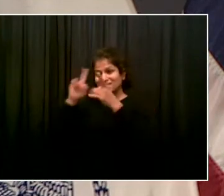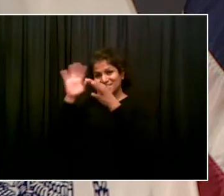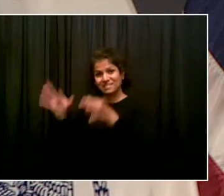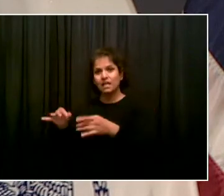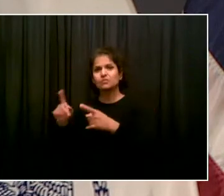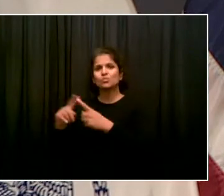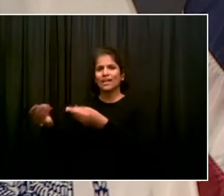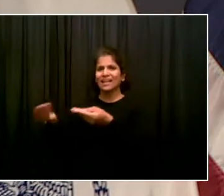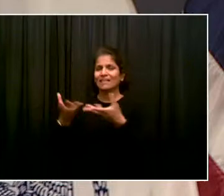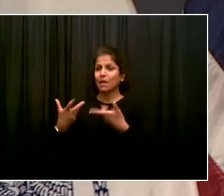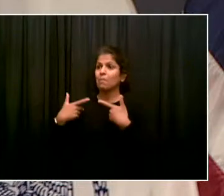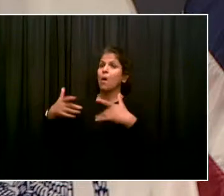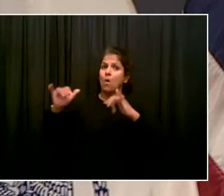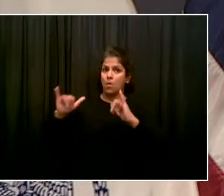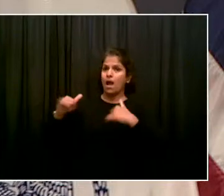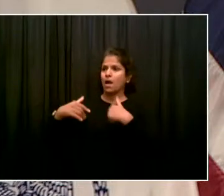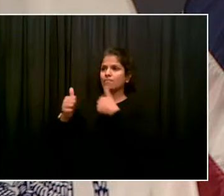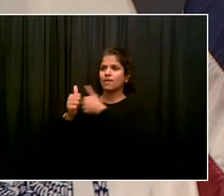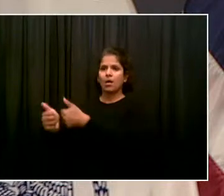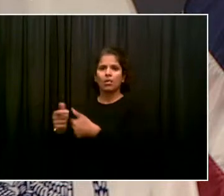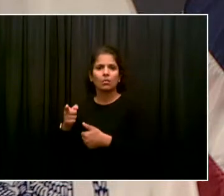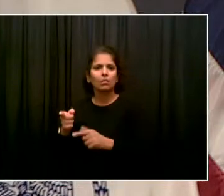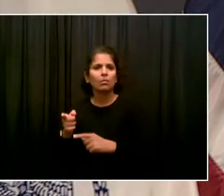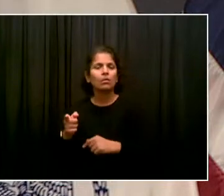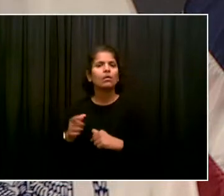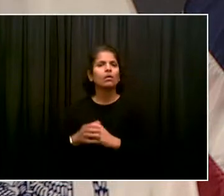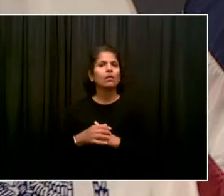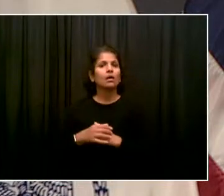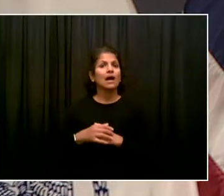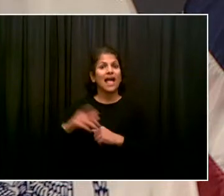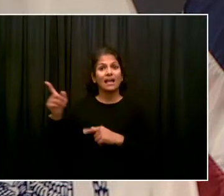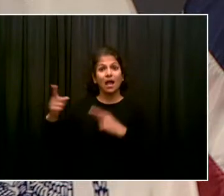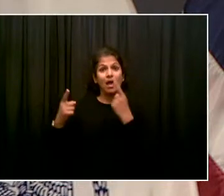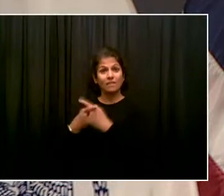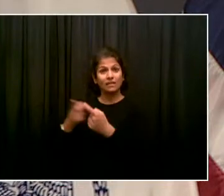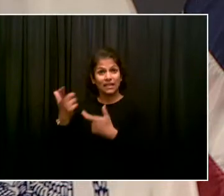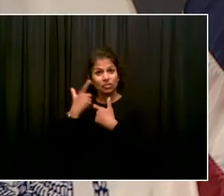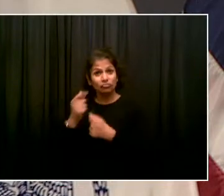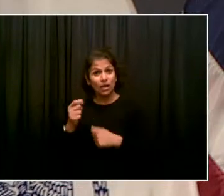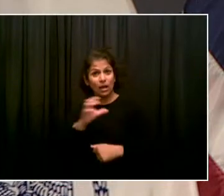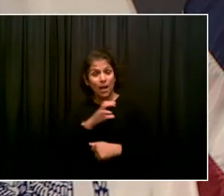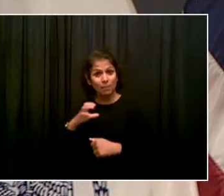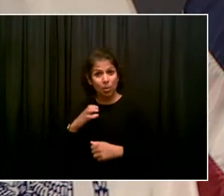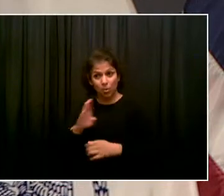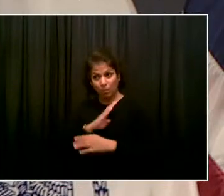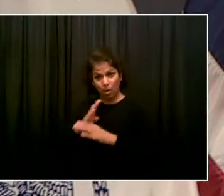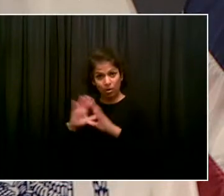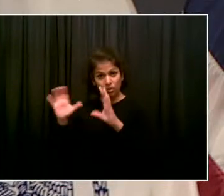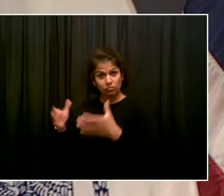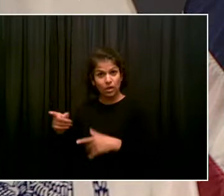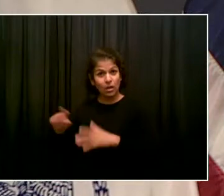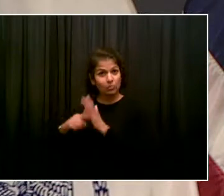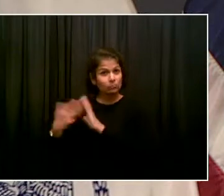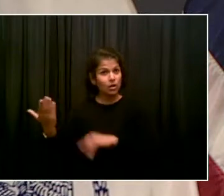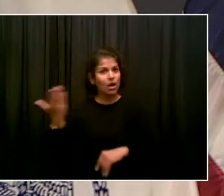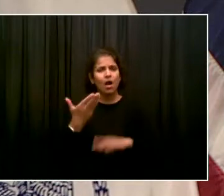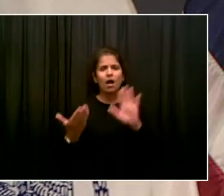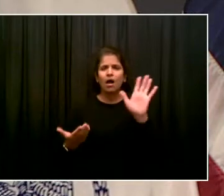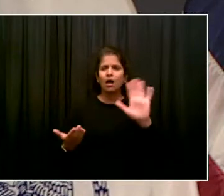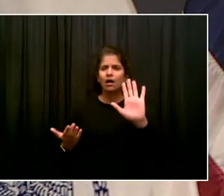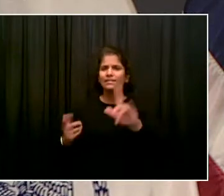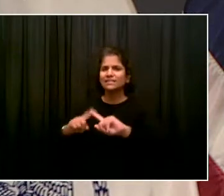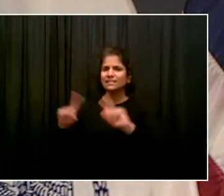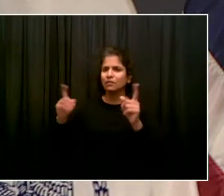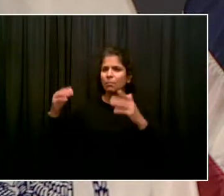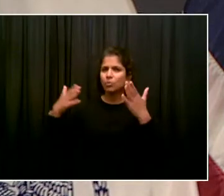What we got from the COIB suggested something very, very different. And so there wasn't a methodology for following up on it. We sent the appeal letter to say, hey,